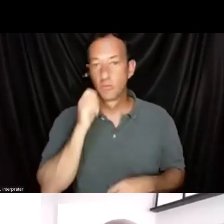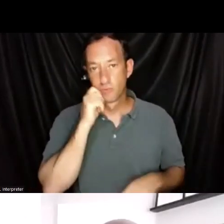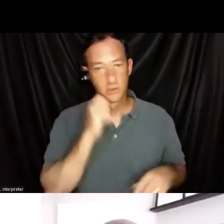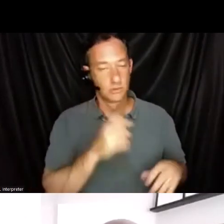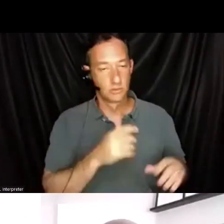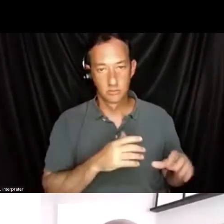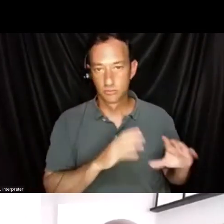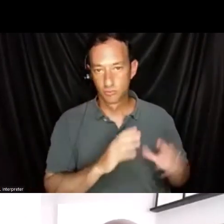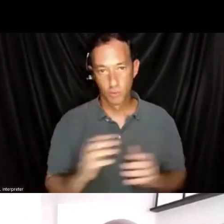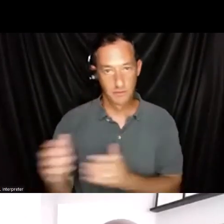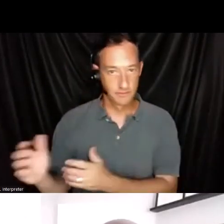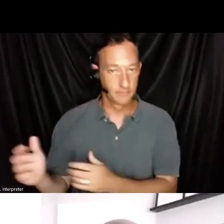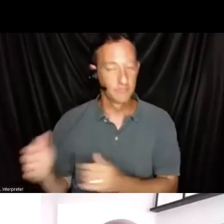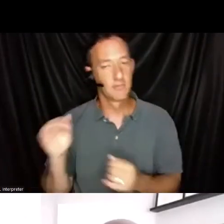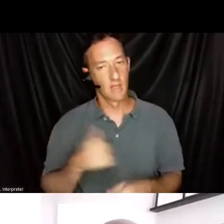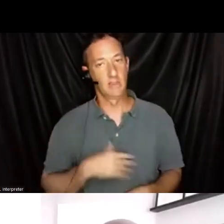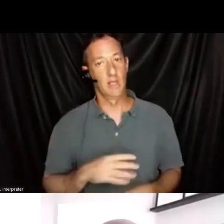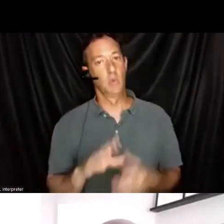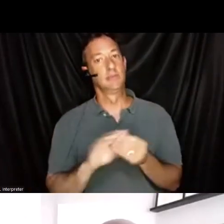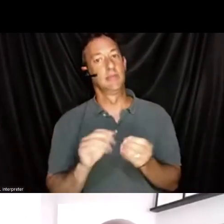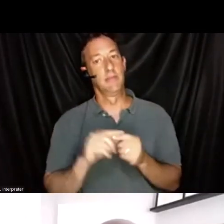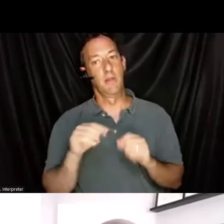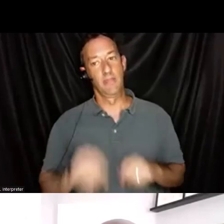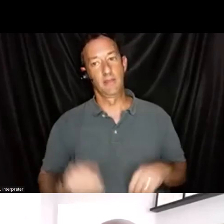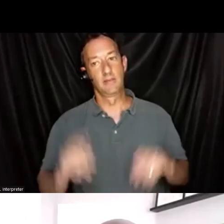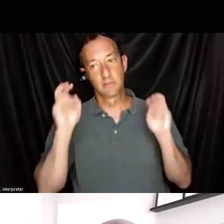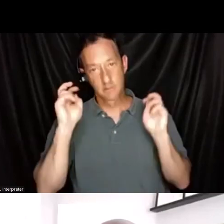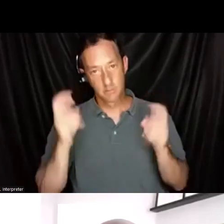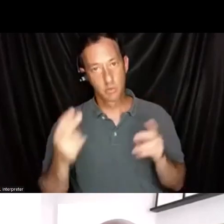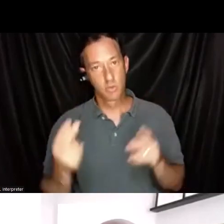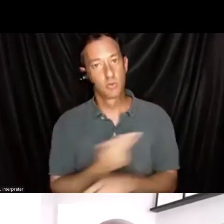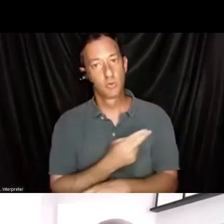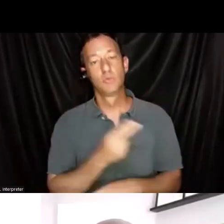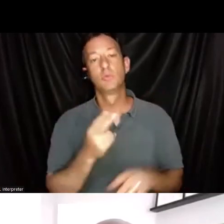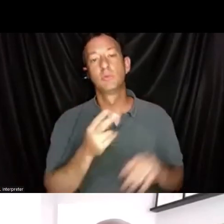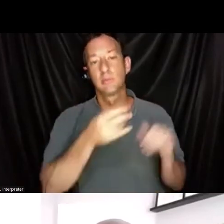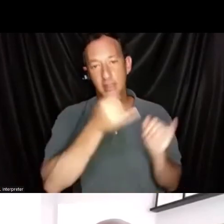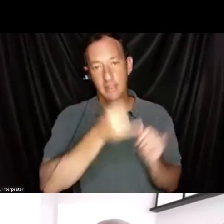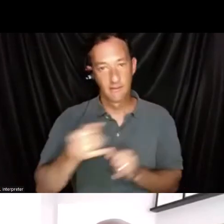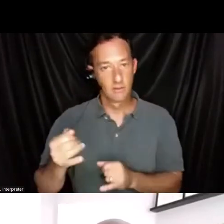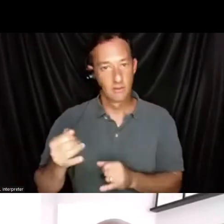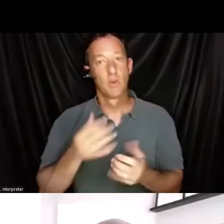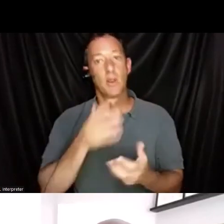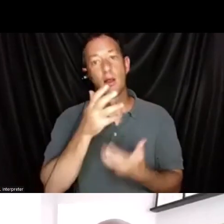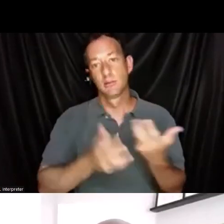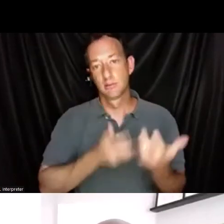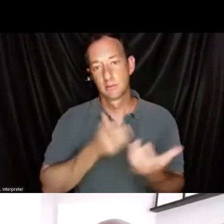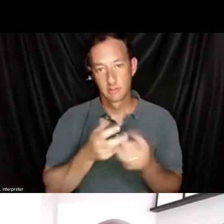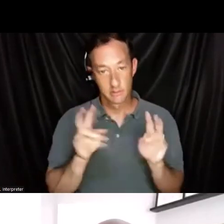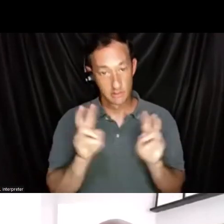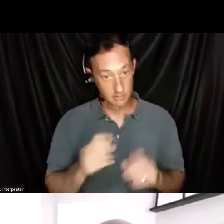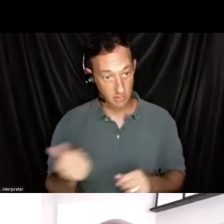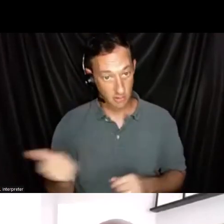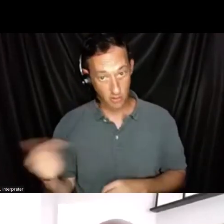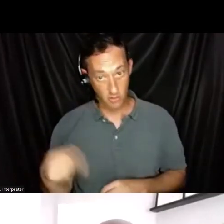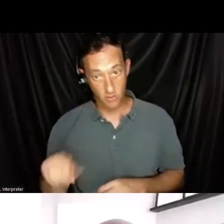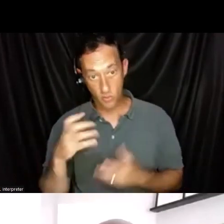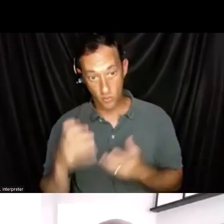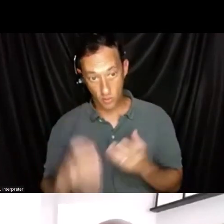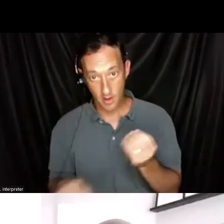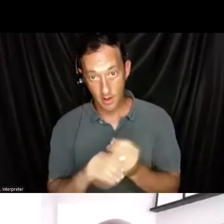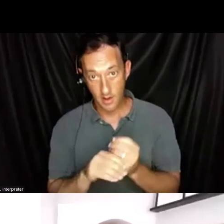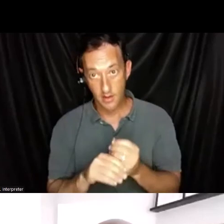say about this topic in terms of using individualized assessments. Does anyone else have anything to add on that?